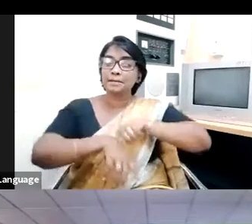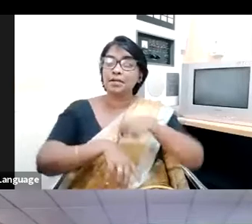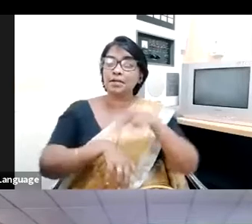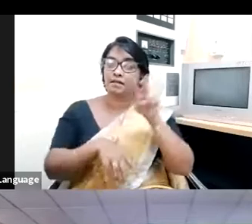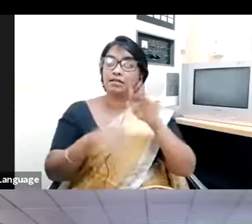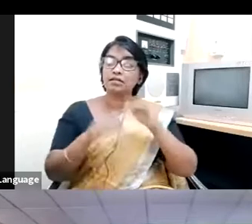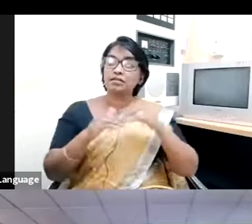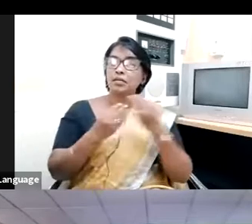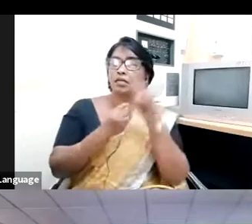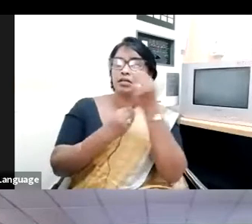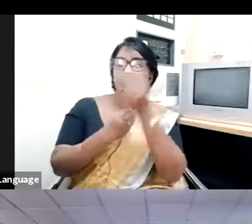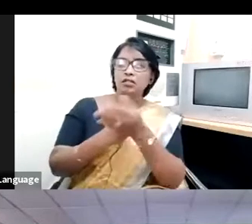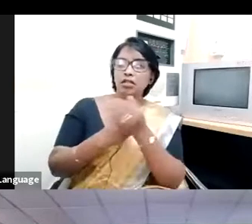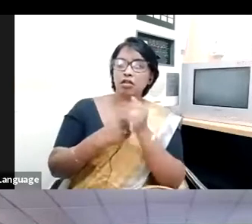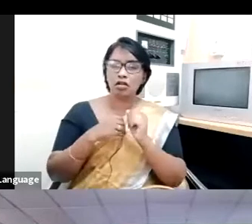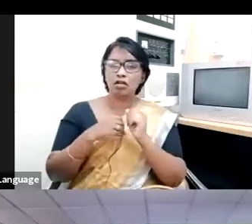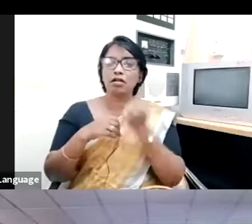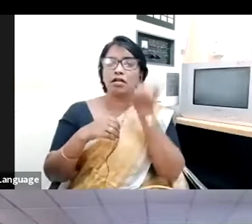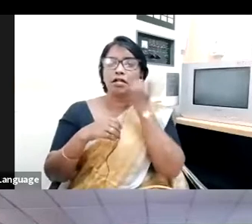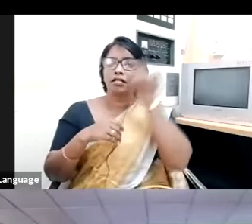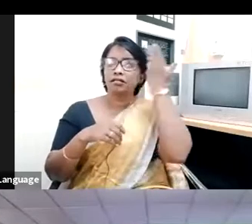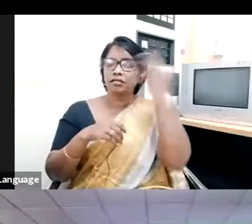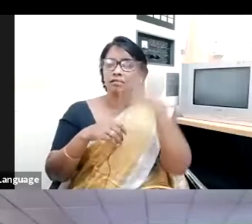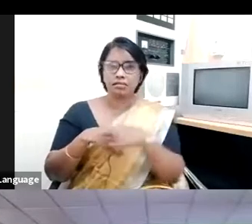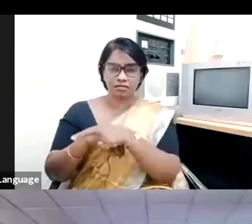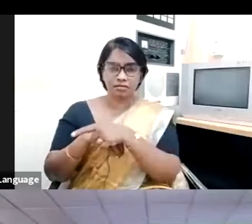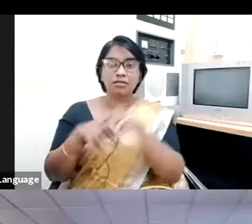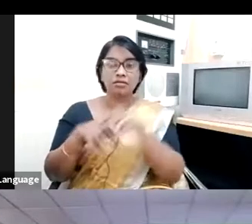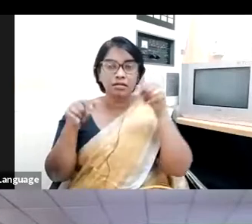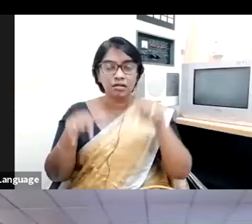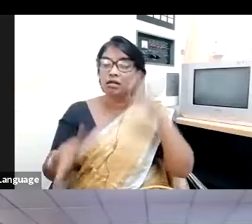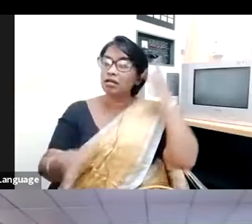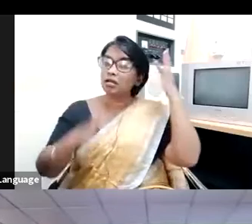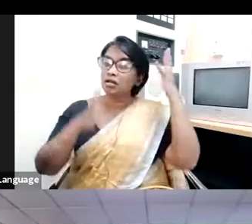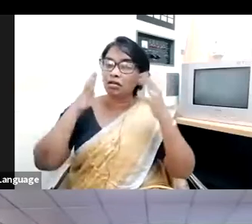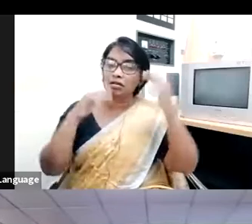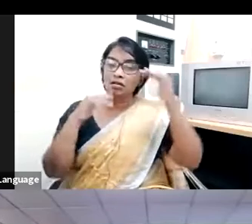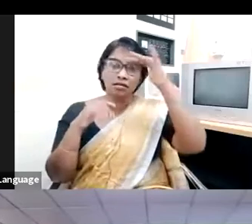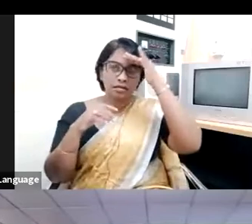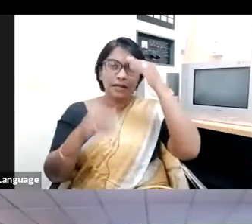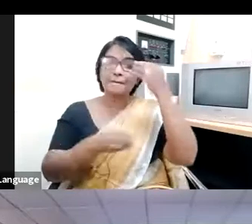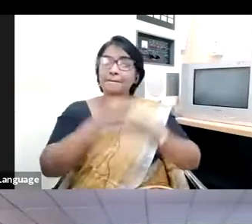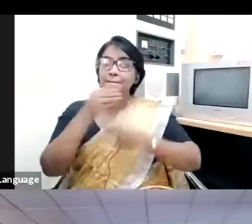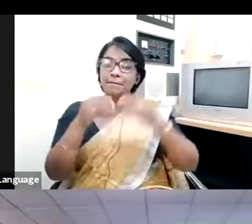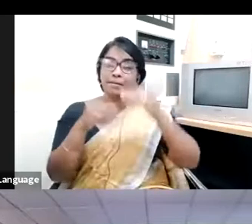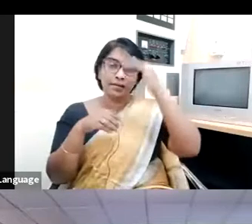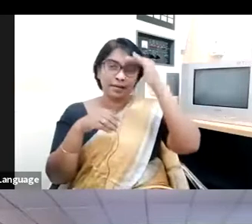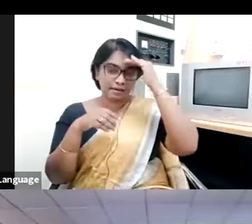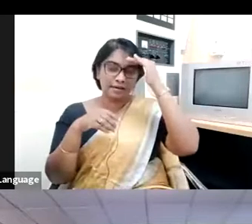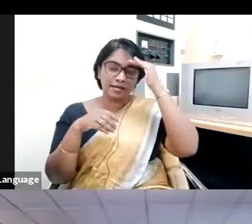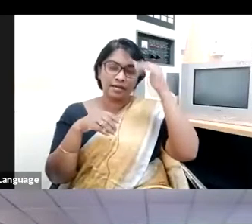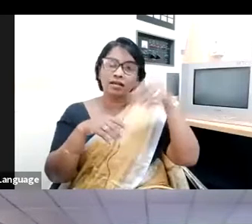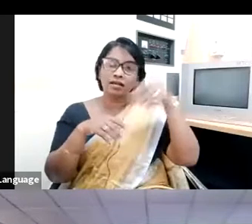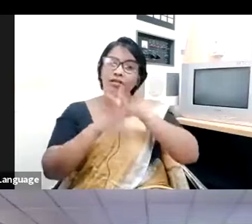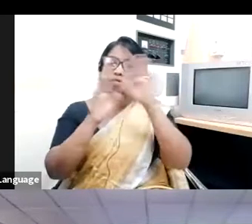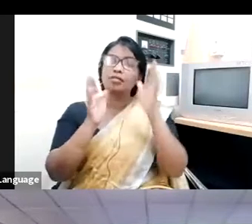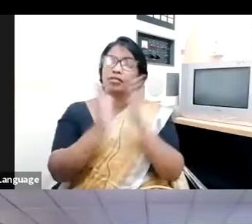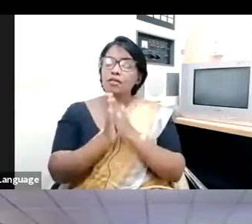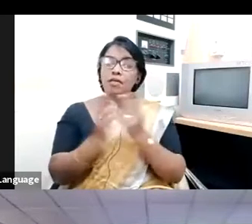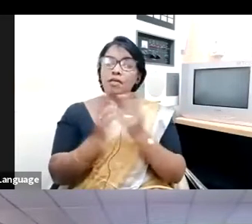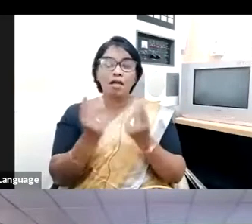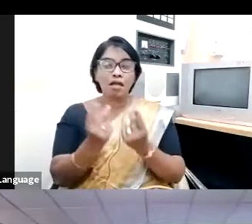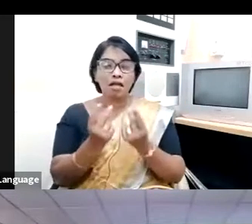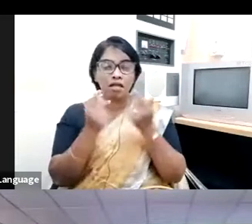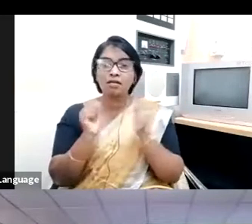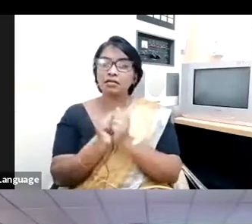in the world today are world leaders and business leaders who have heard the term emergency, who have heard the term code red for